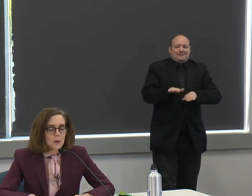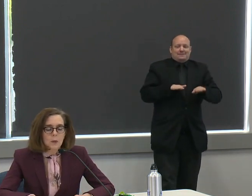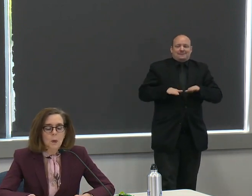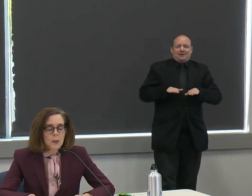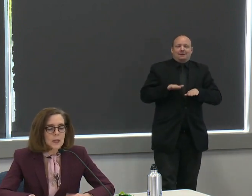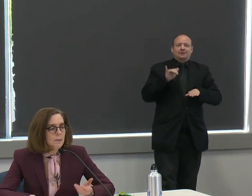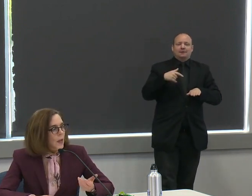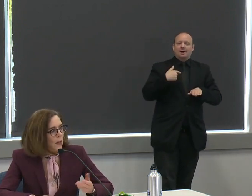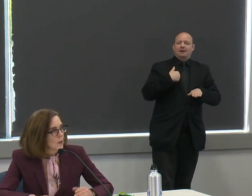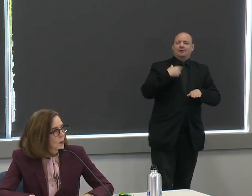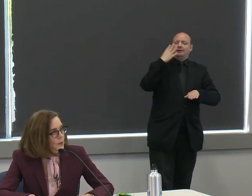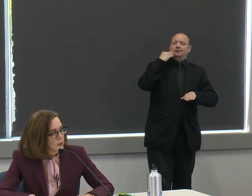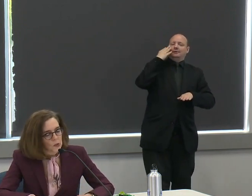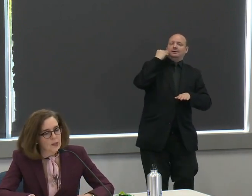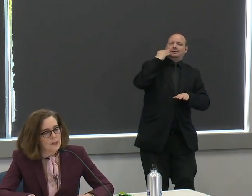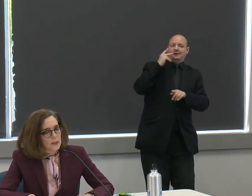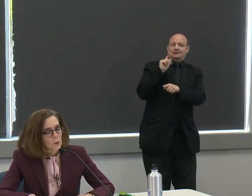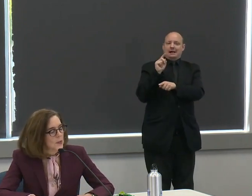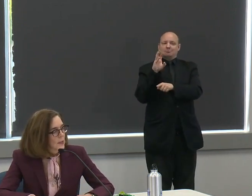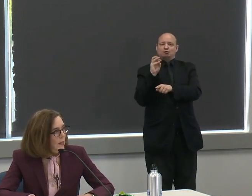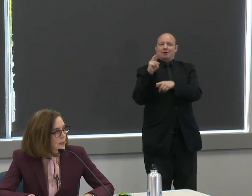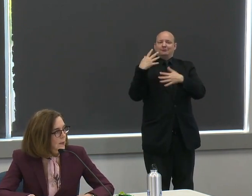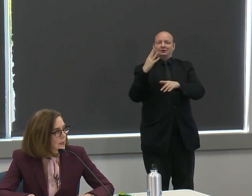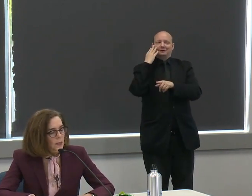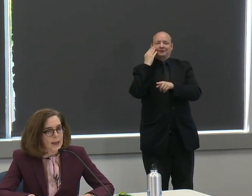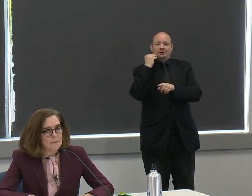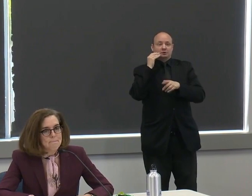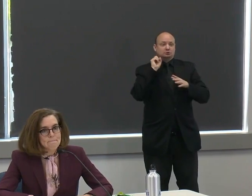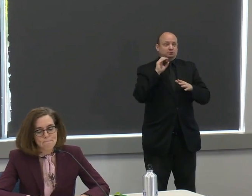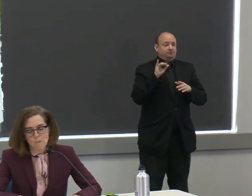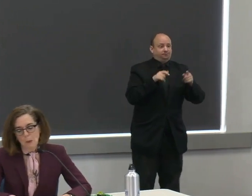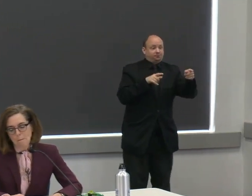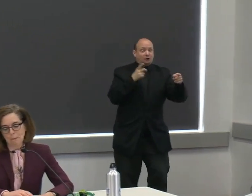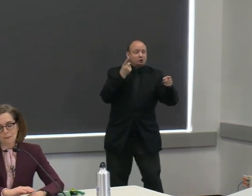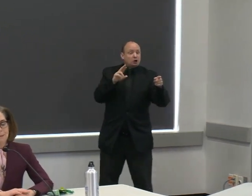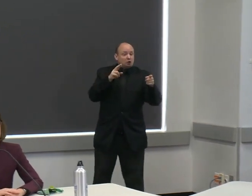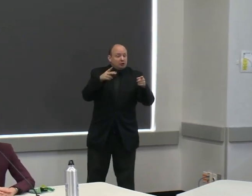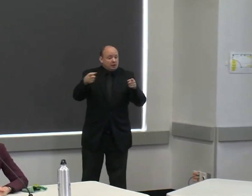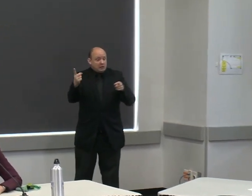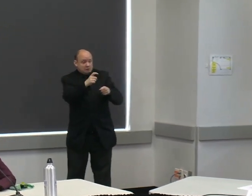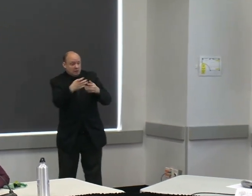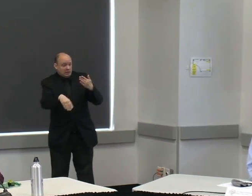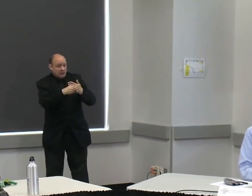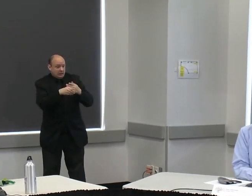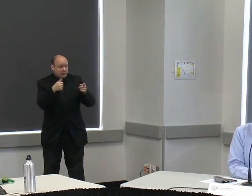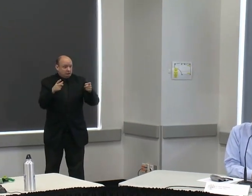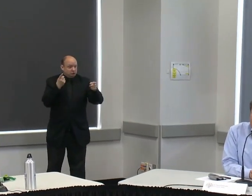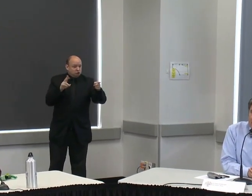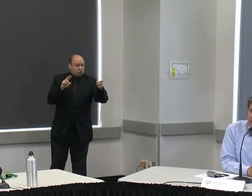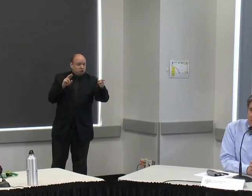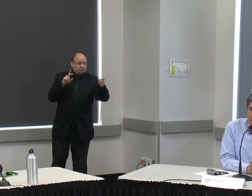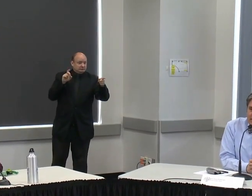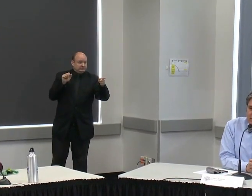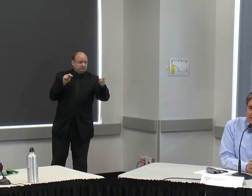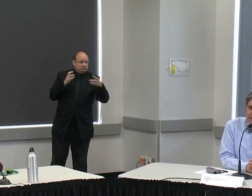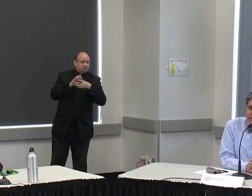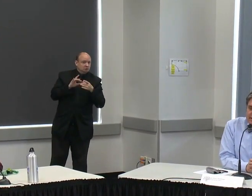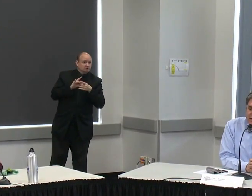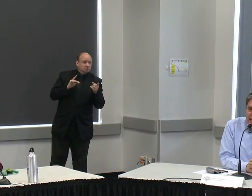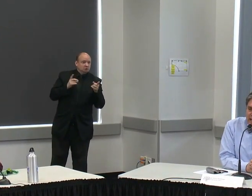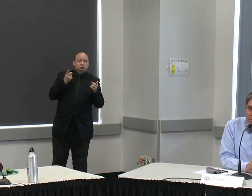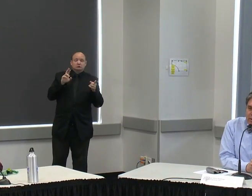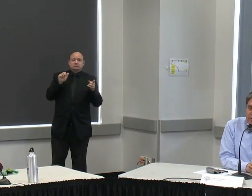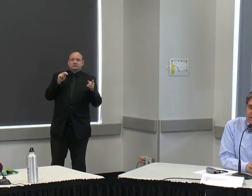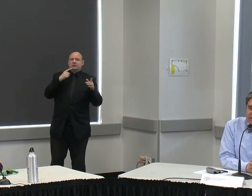exactly where we will be i don't know if dr seidlinger wants to add anything to that no i would just say you know as we continue to monitor the